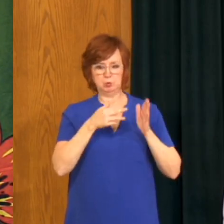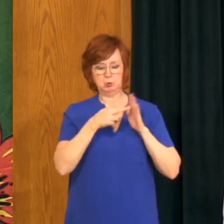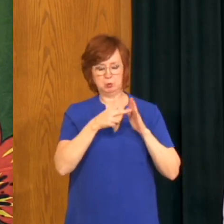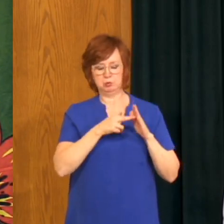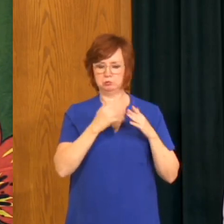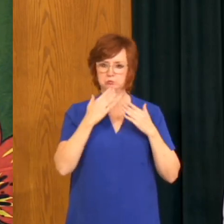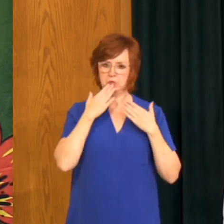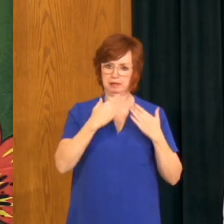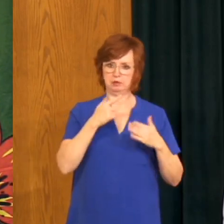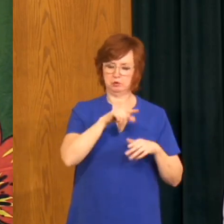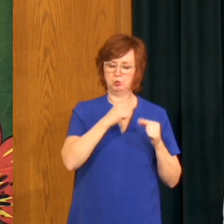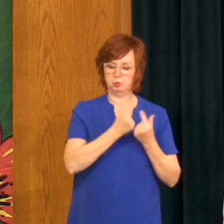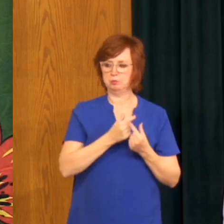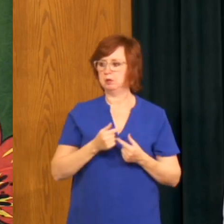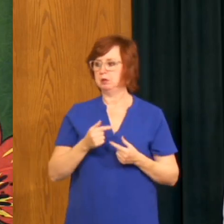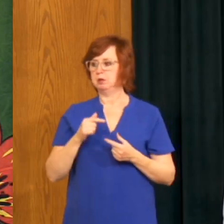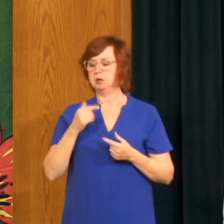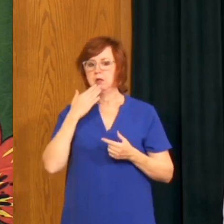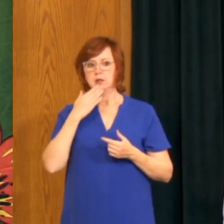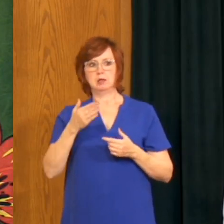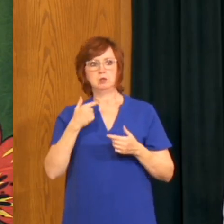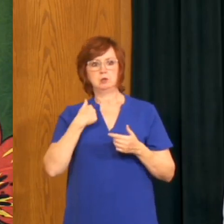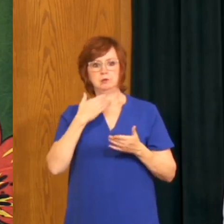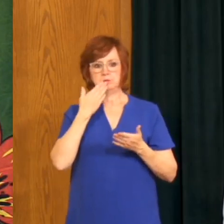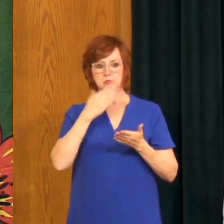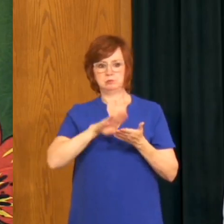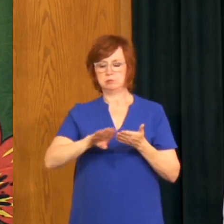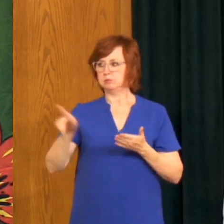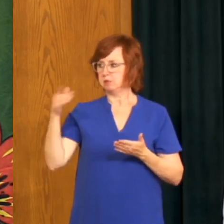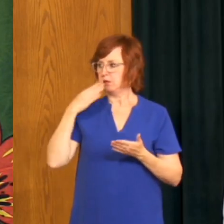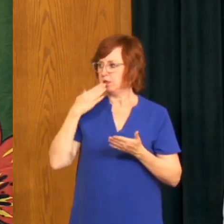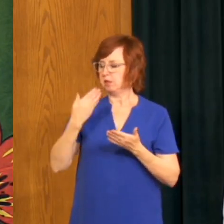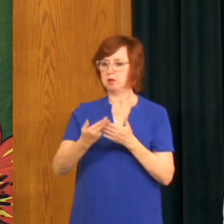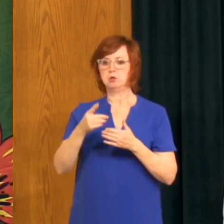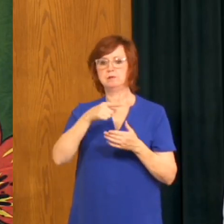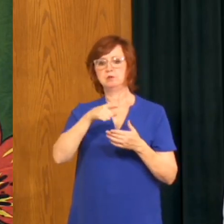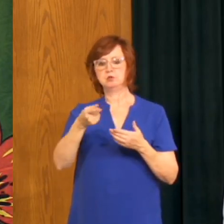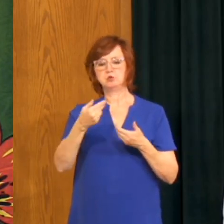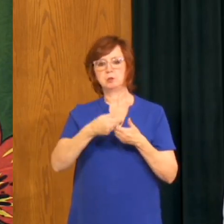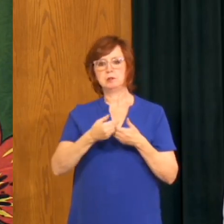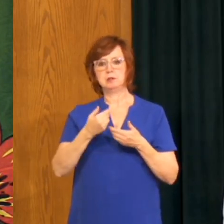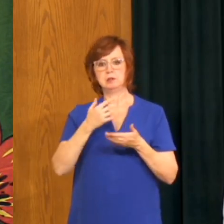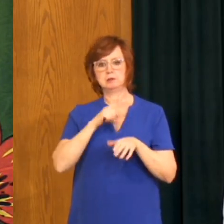appreciative. Follow up, Dan? No, thank you. Thanks very much for joining us today, everyone. That's all that time we have.